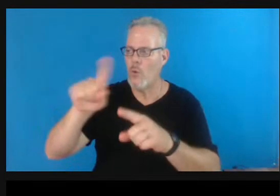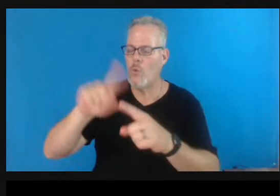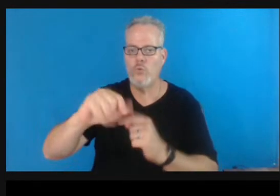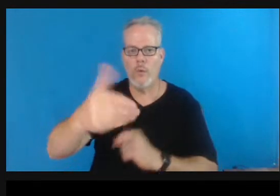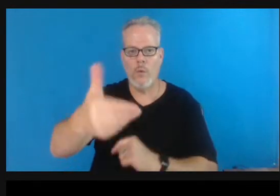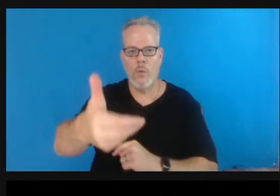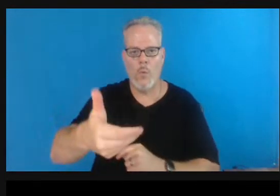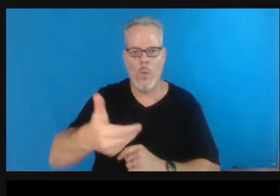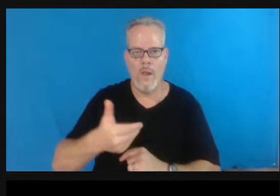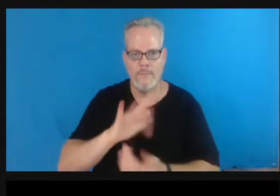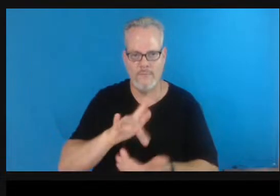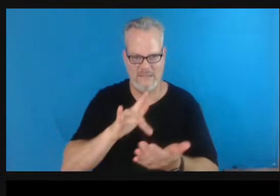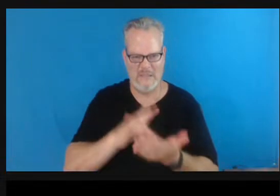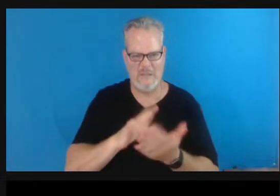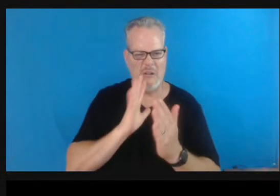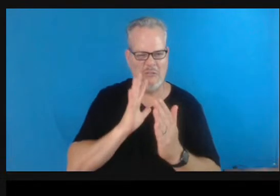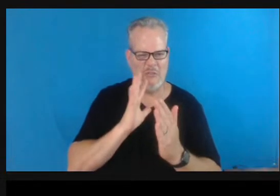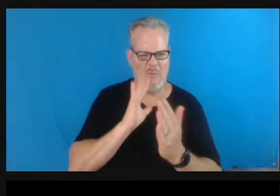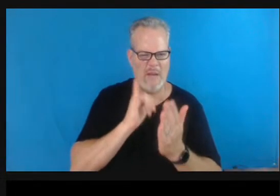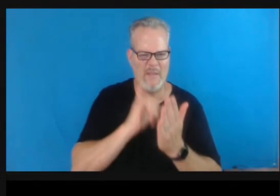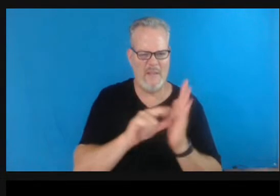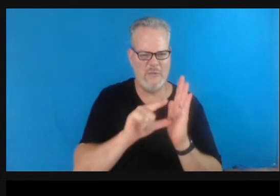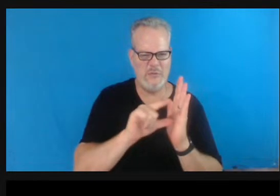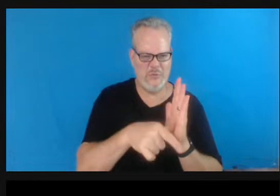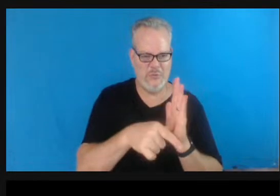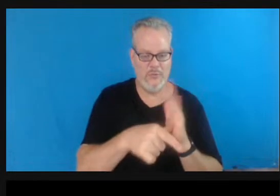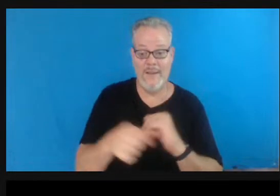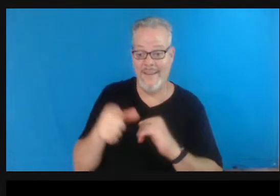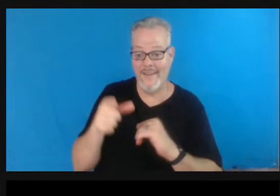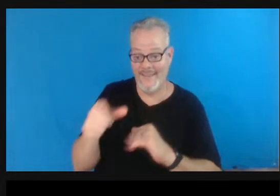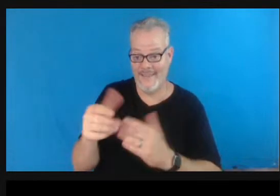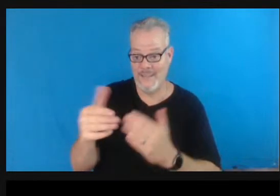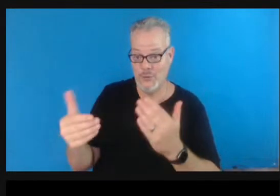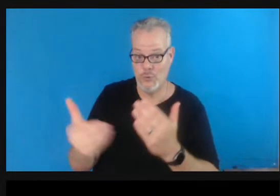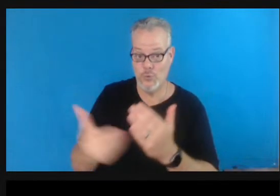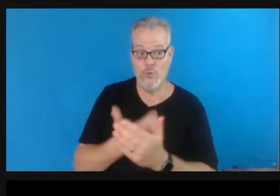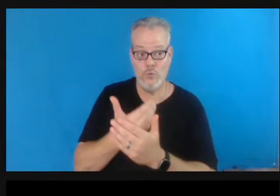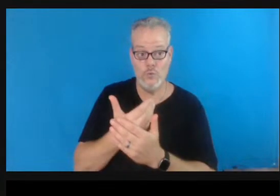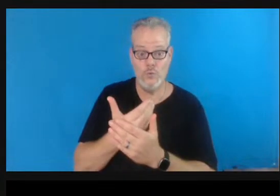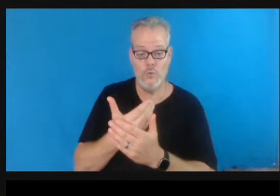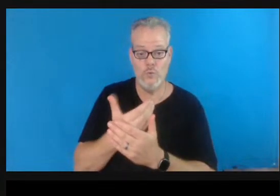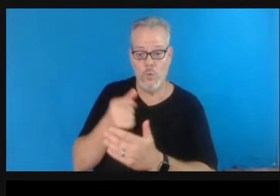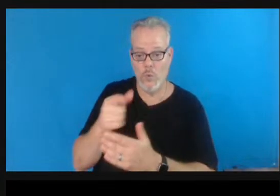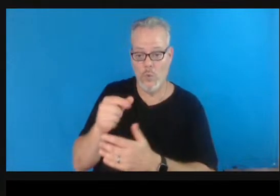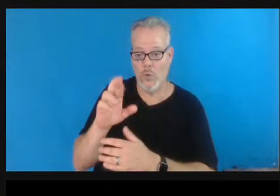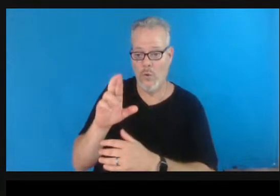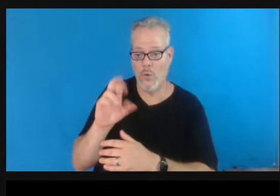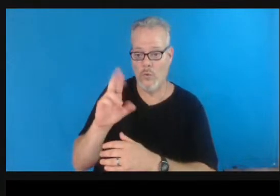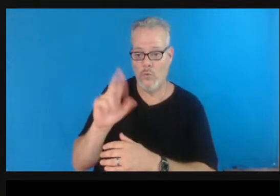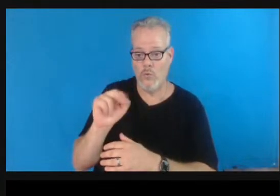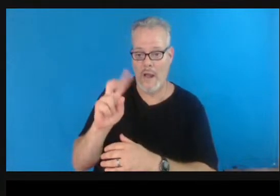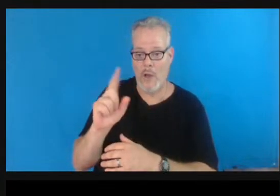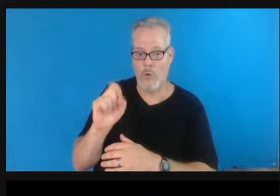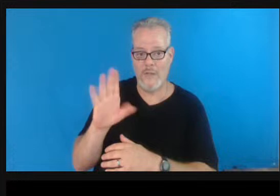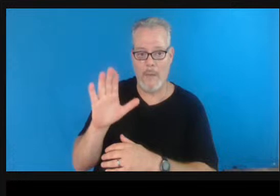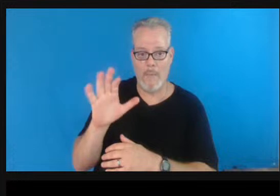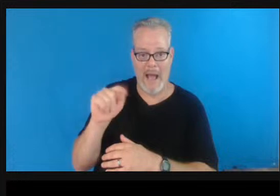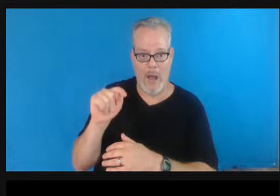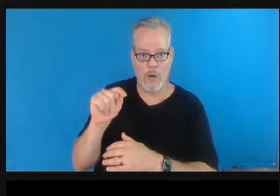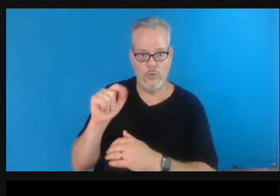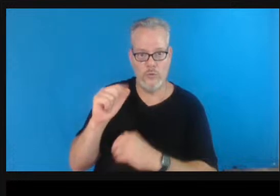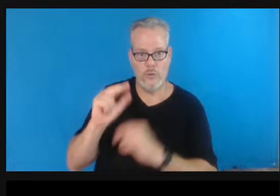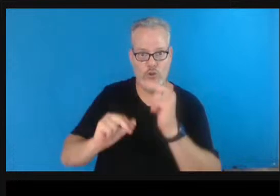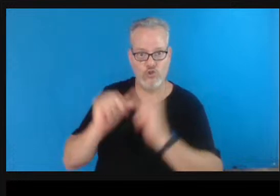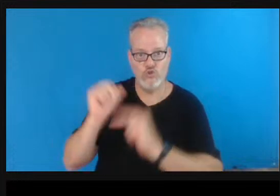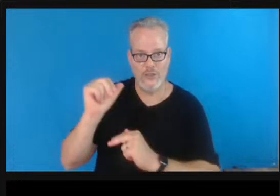that in a second. This is new that's starting up, the roundabout construction of a roundabout on